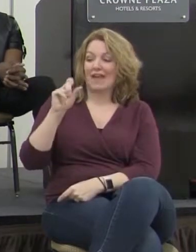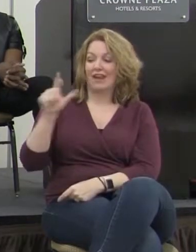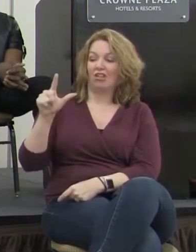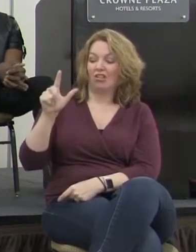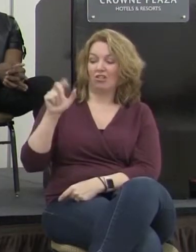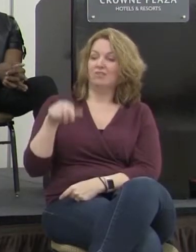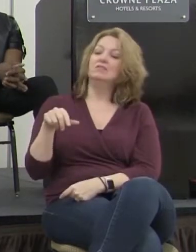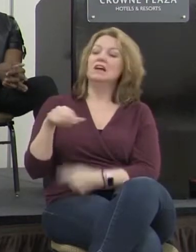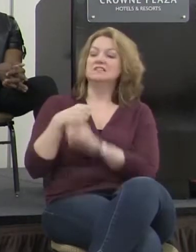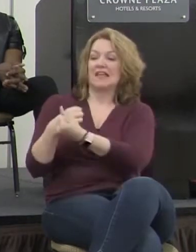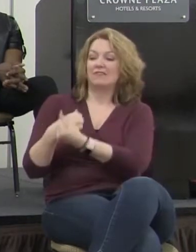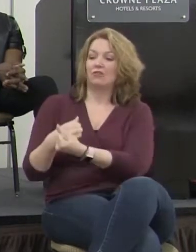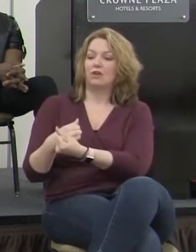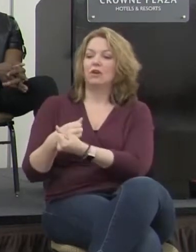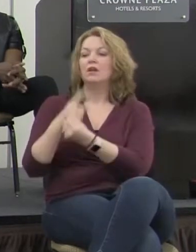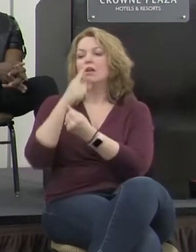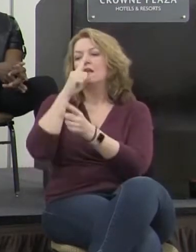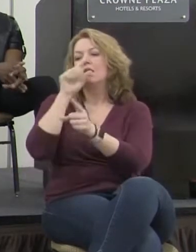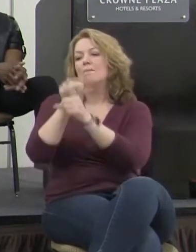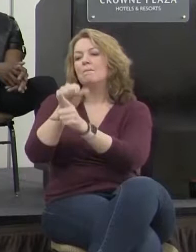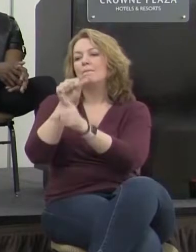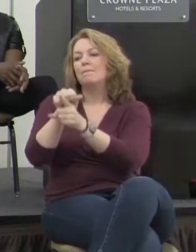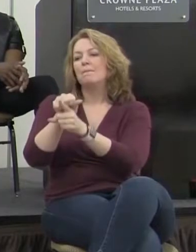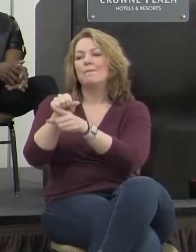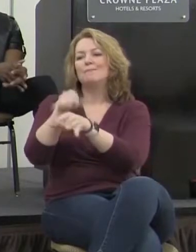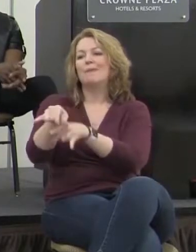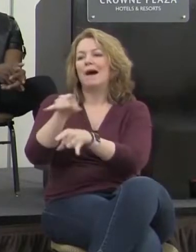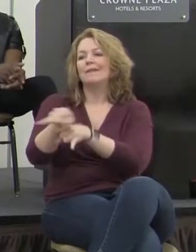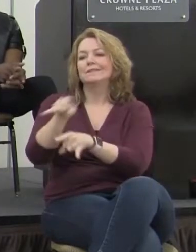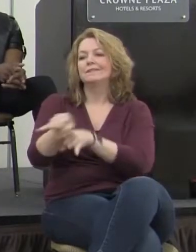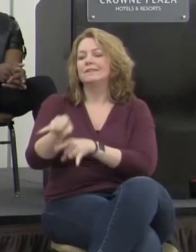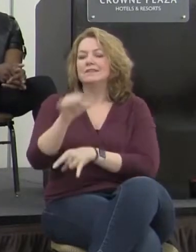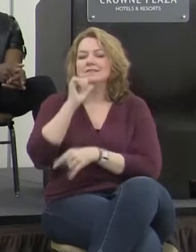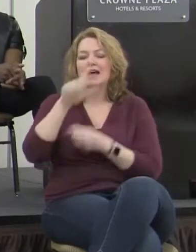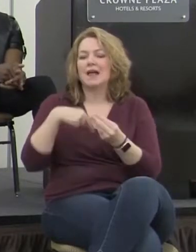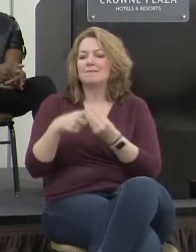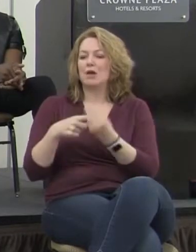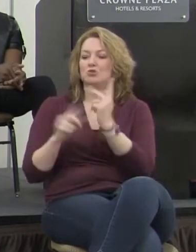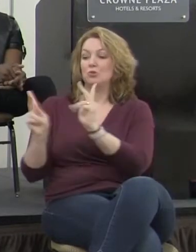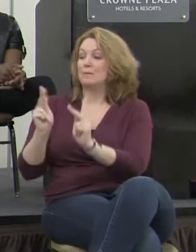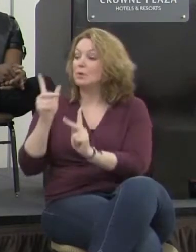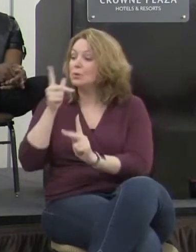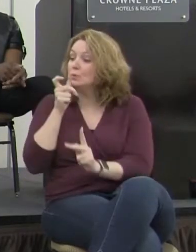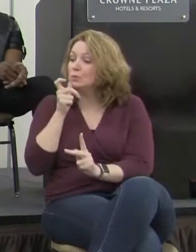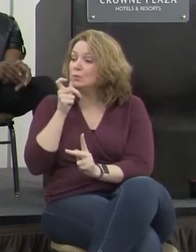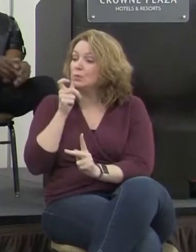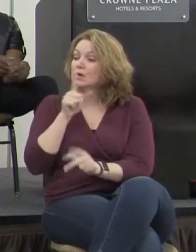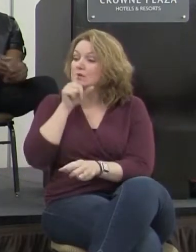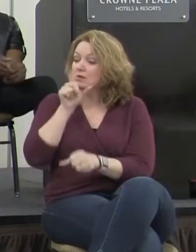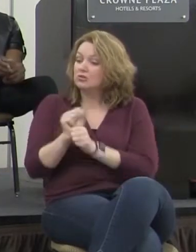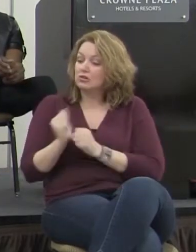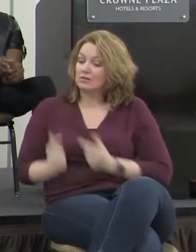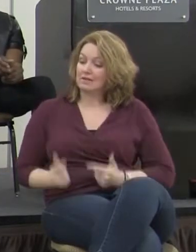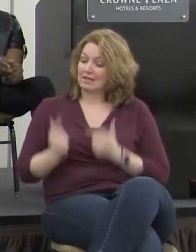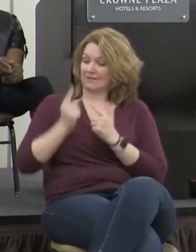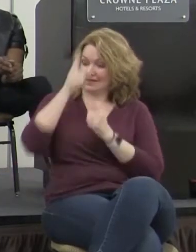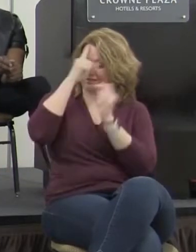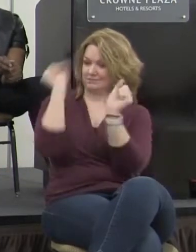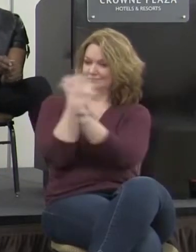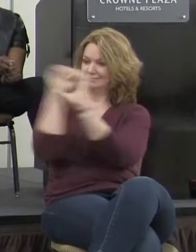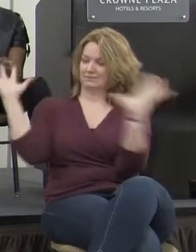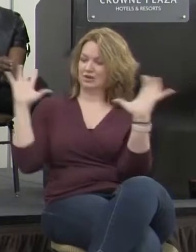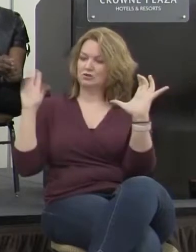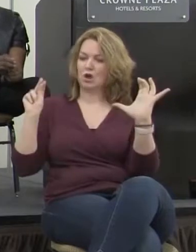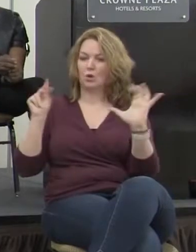joke. Mm-hmm. And it wasn't between two people who were actually living out a fantasy. They